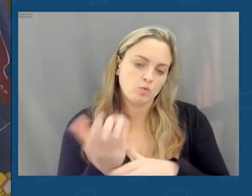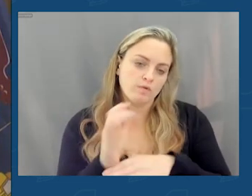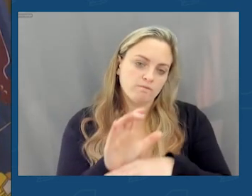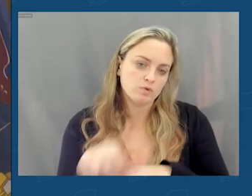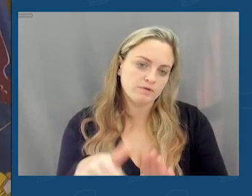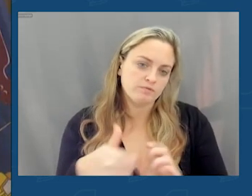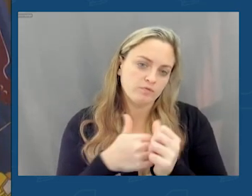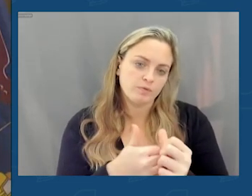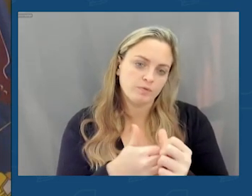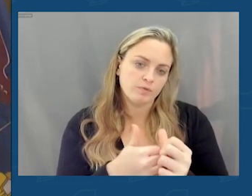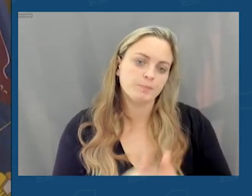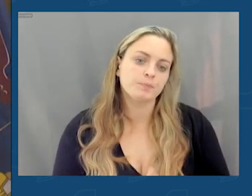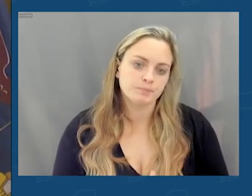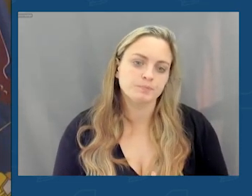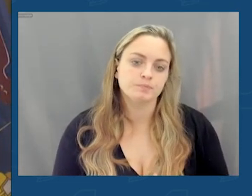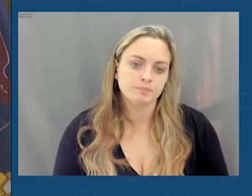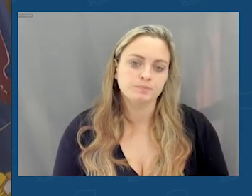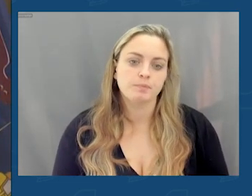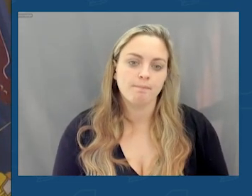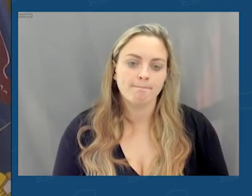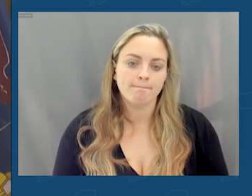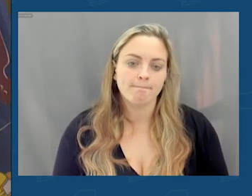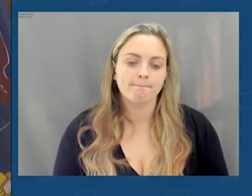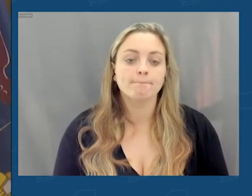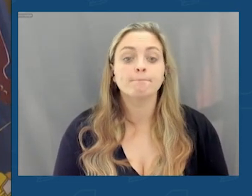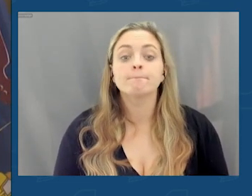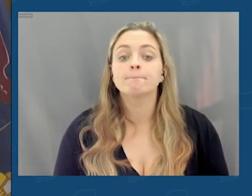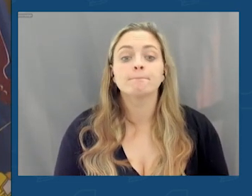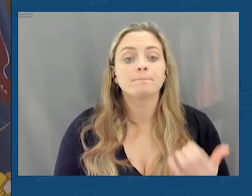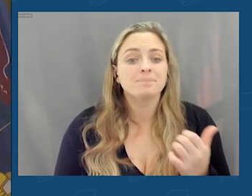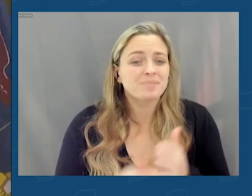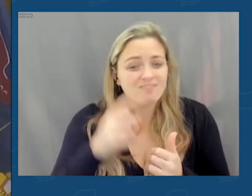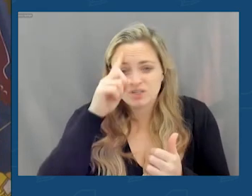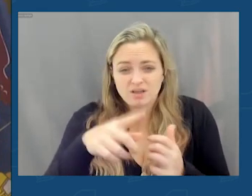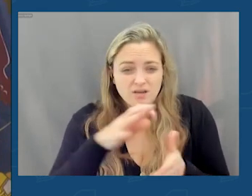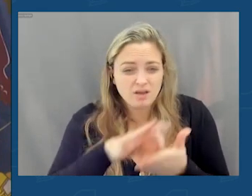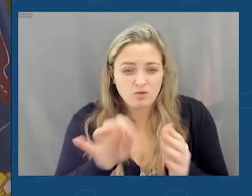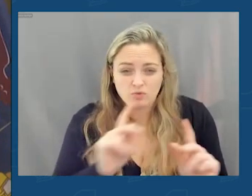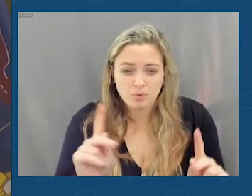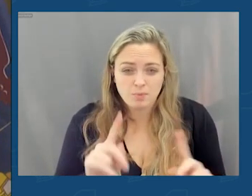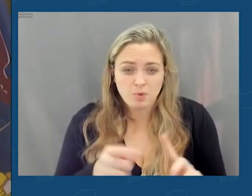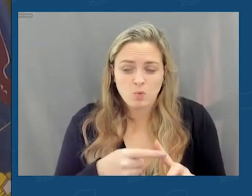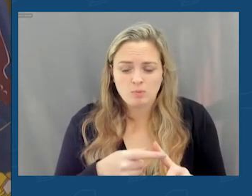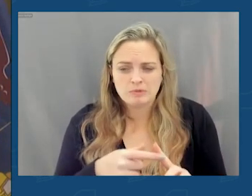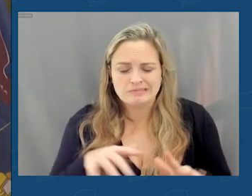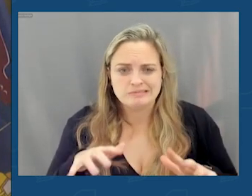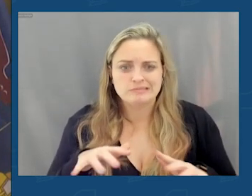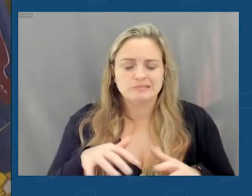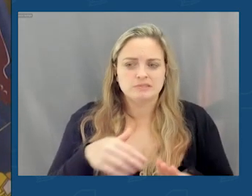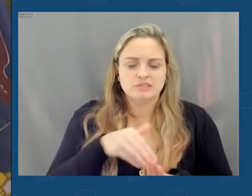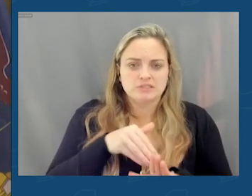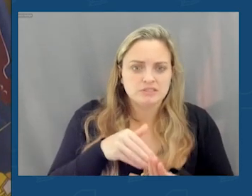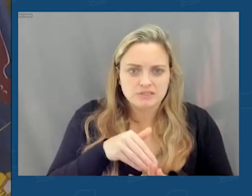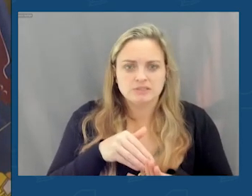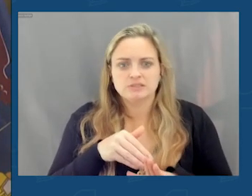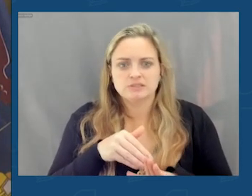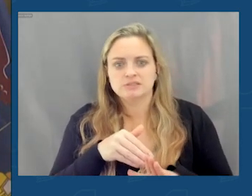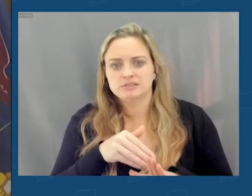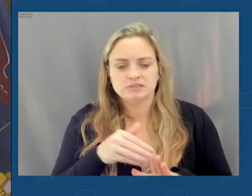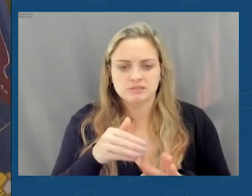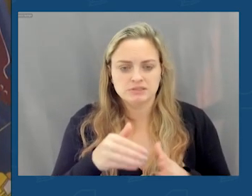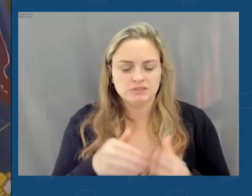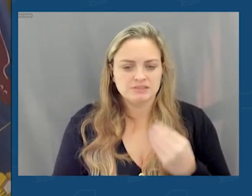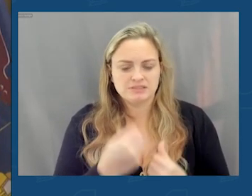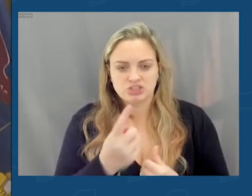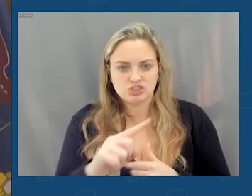ensure as well. So every cent counts for people. When you're living on the edge, every penny counts. And we're talking about today can help you, whether